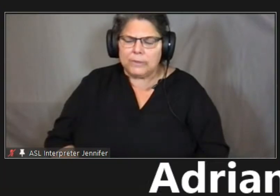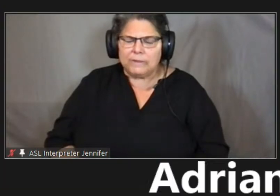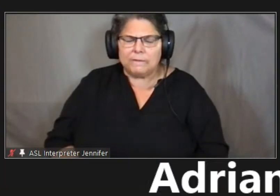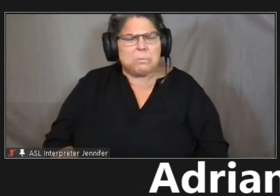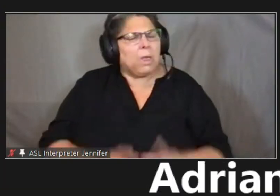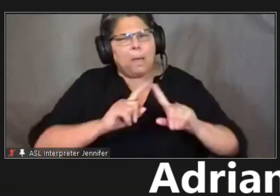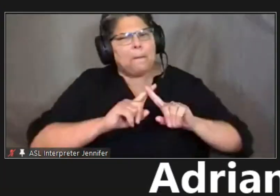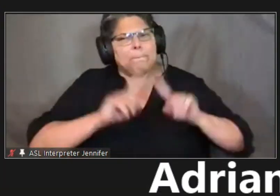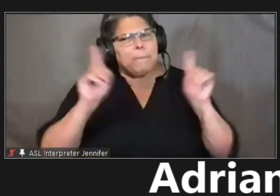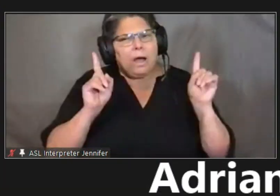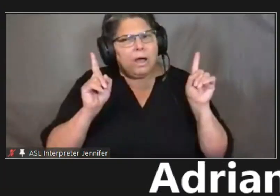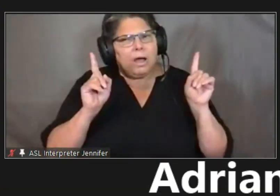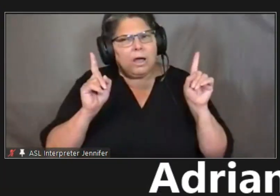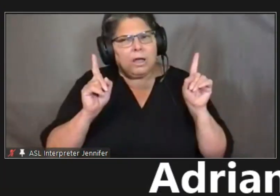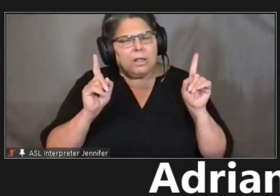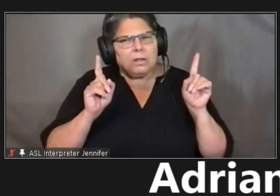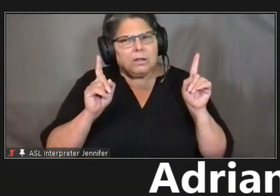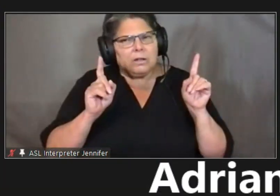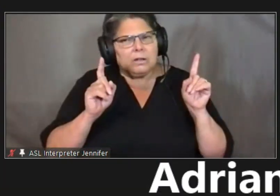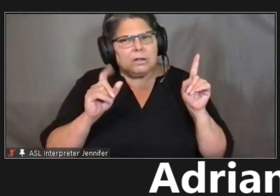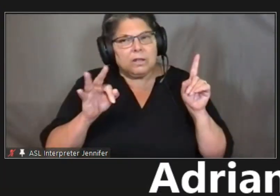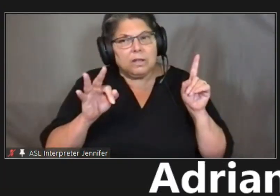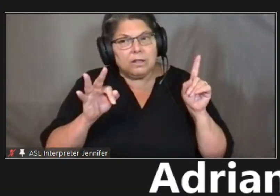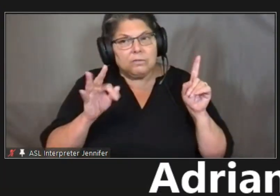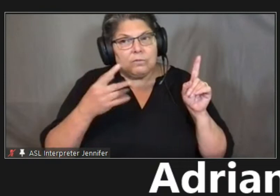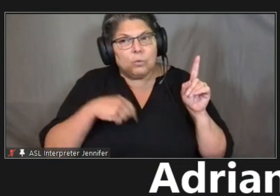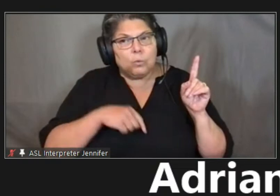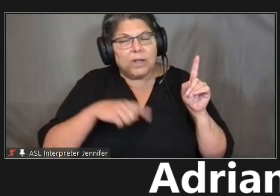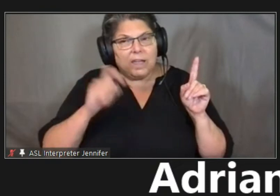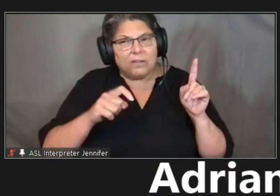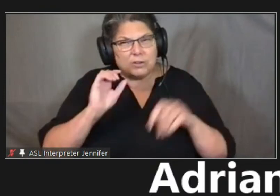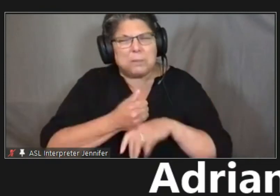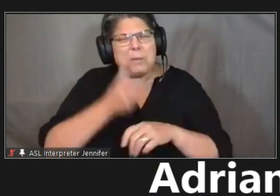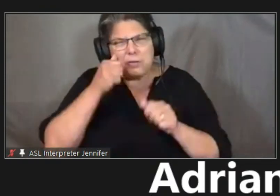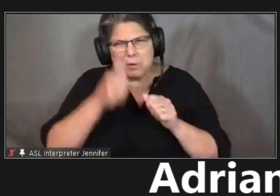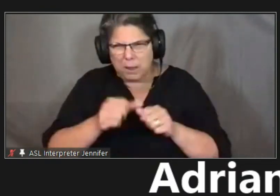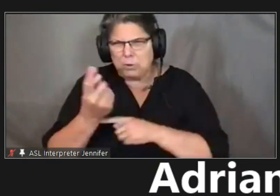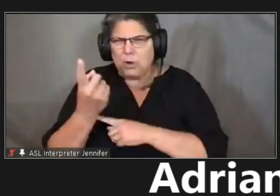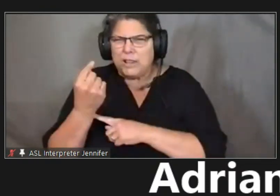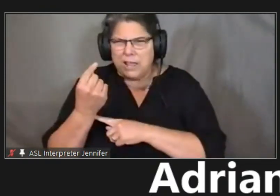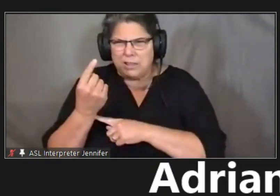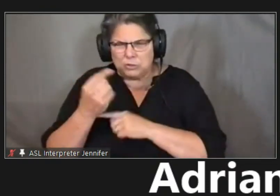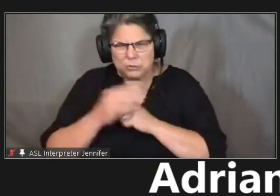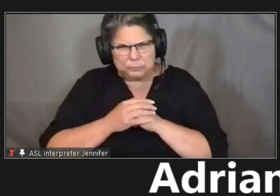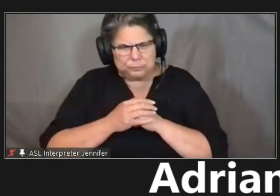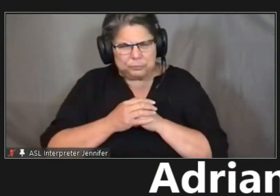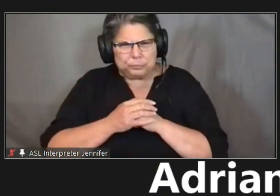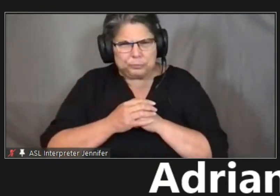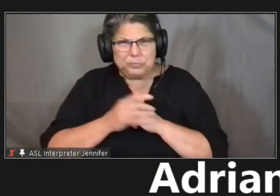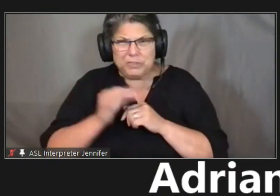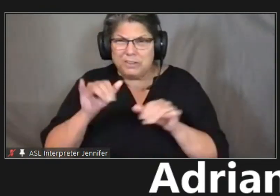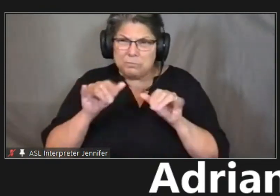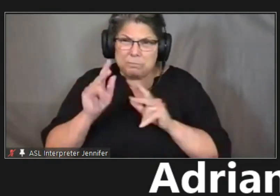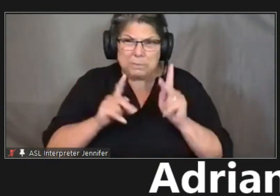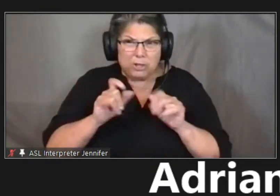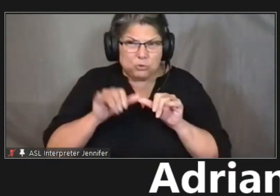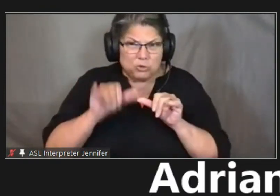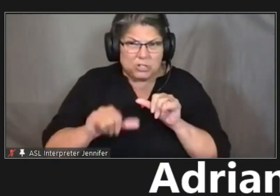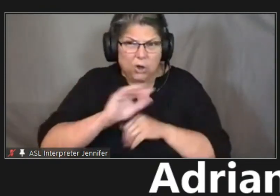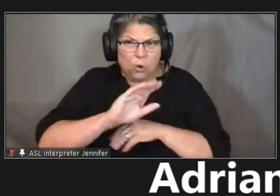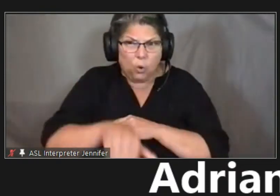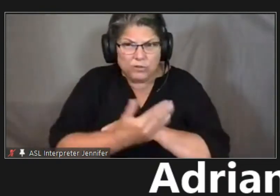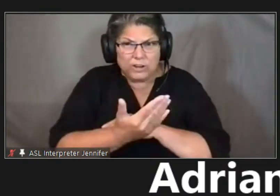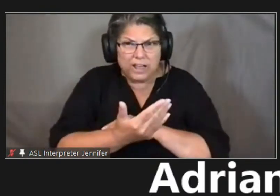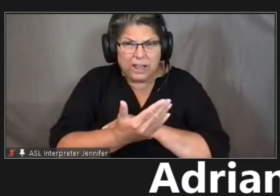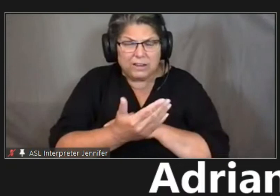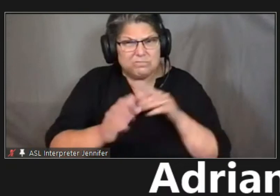But if we have to set up, I remember last year there was issues if there had to be overnight. People had to go to an